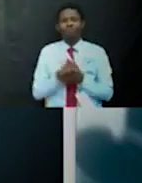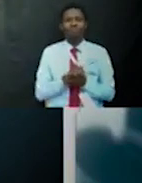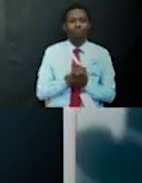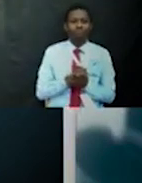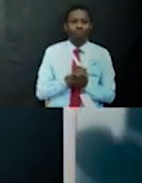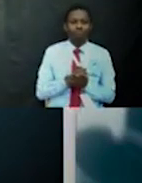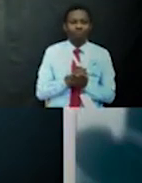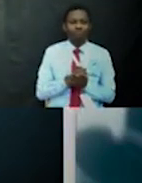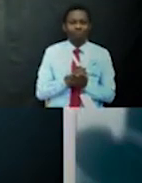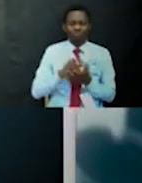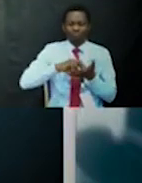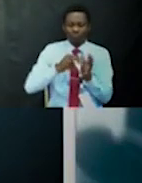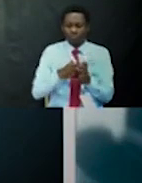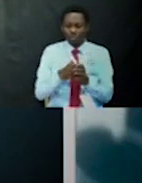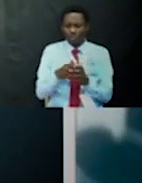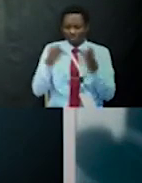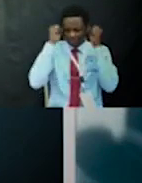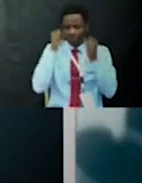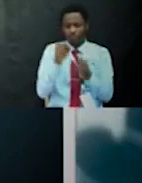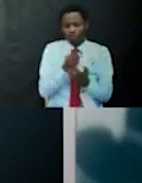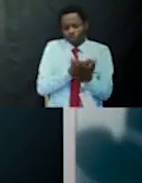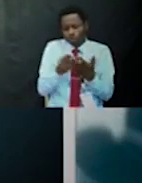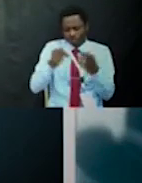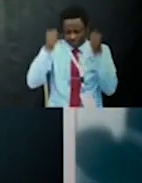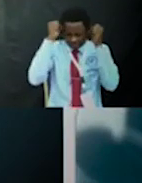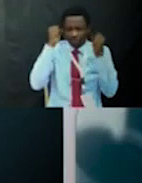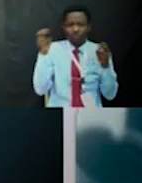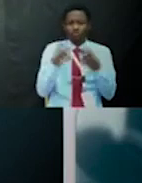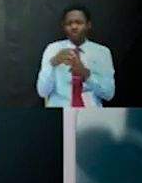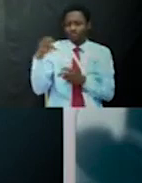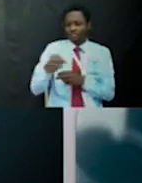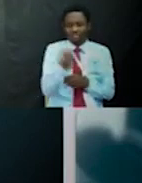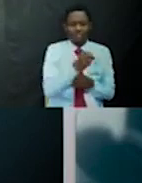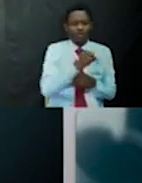Reposition is a holy zeal to take over all available space.